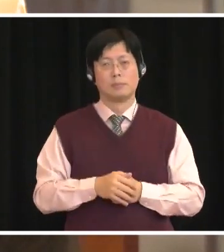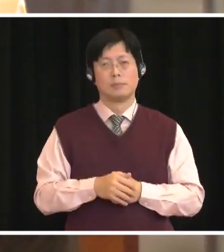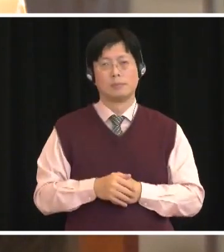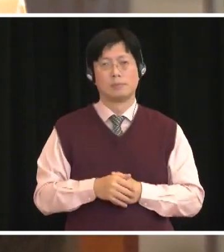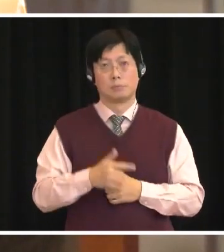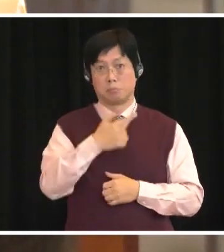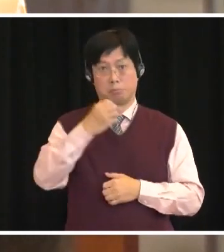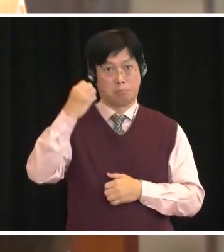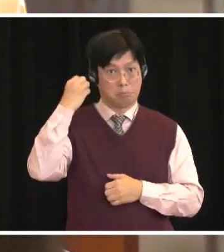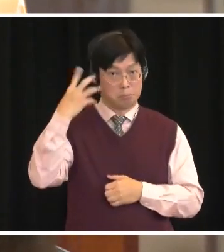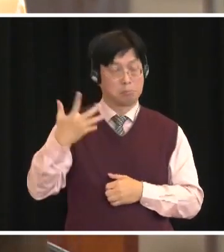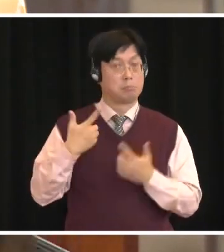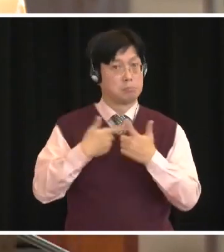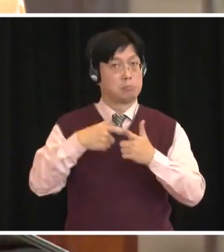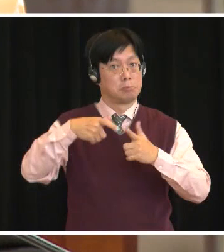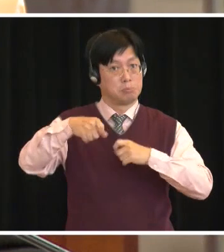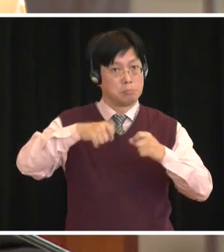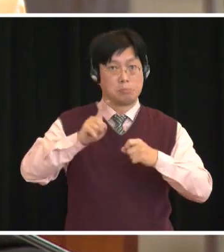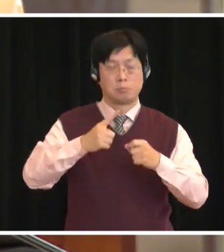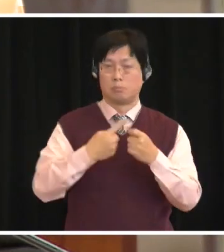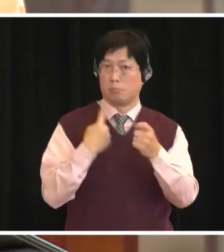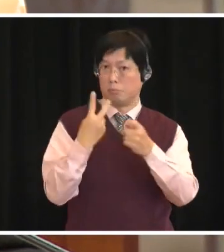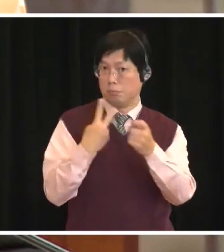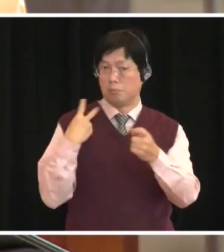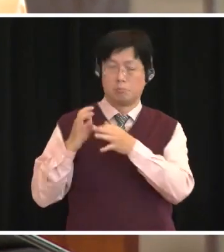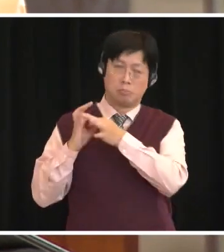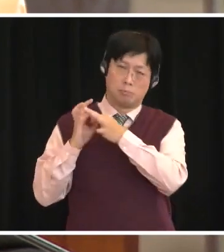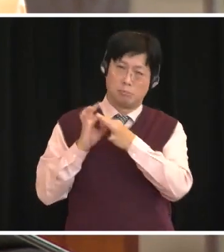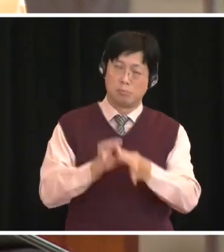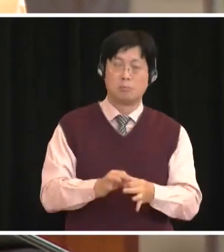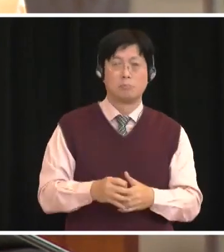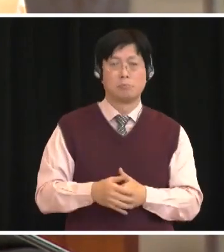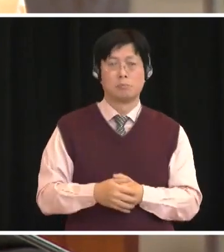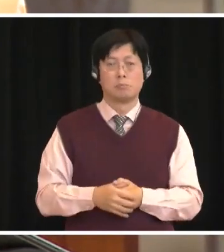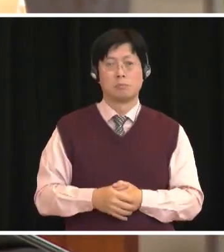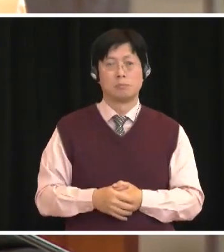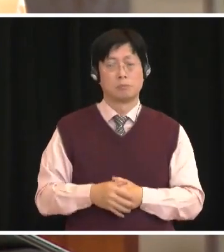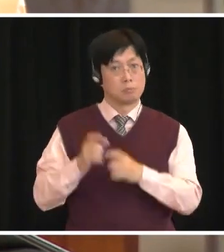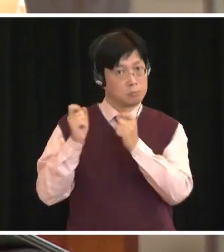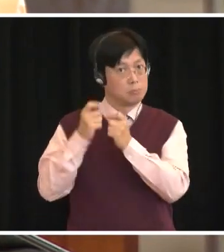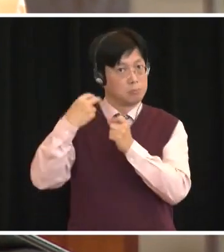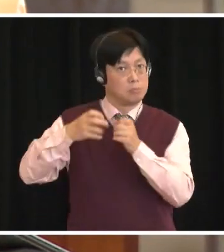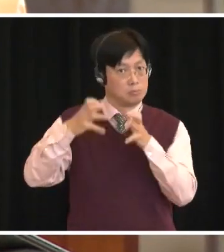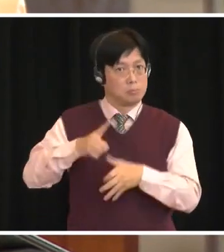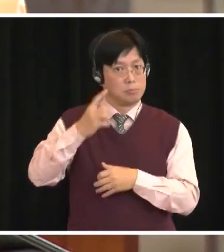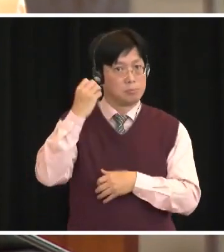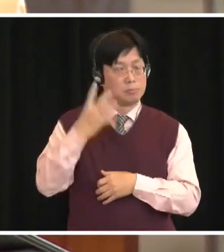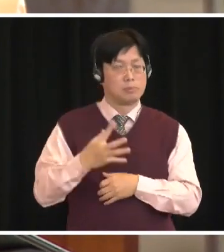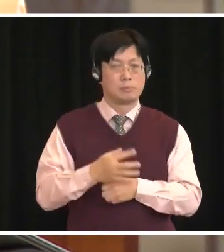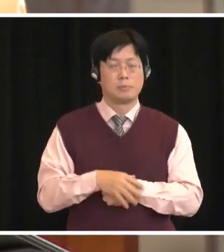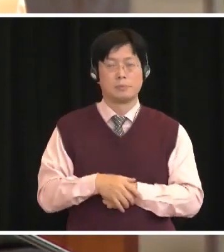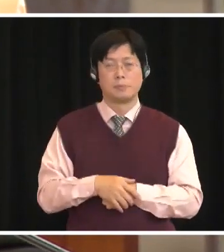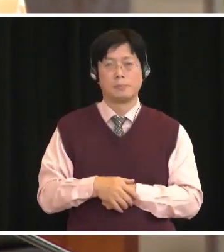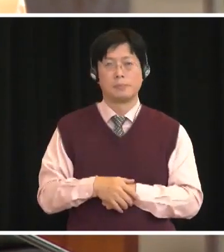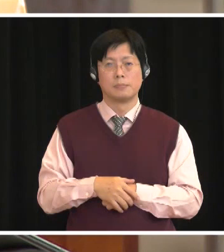women and children-related affairs. Since last year,